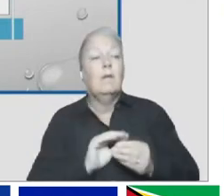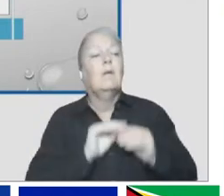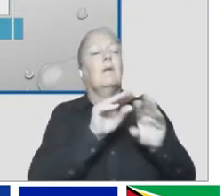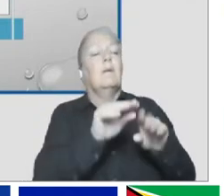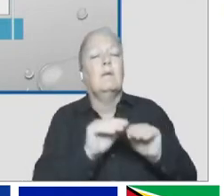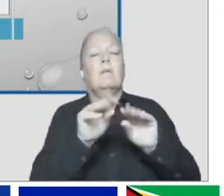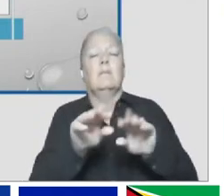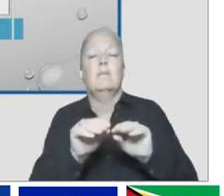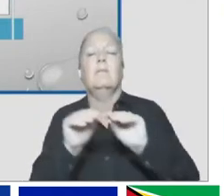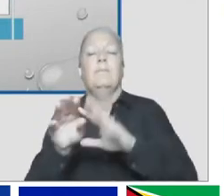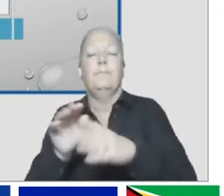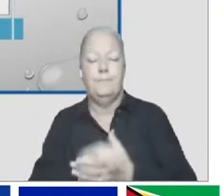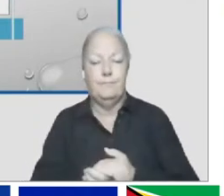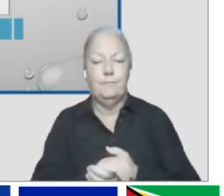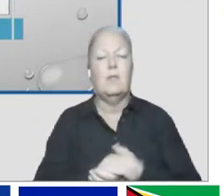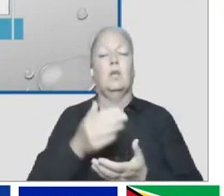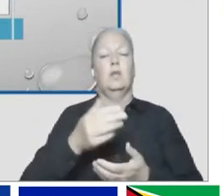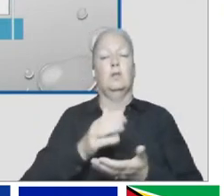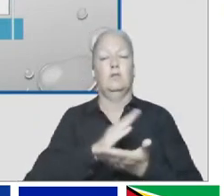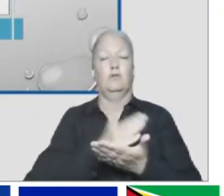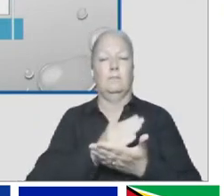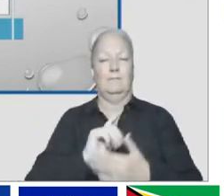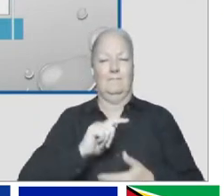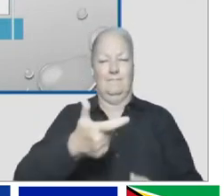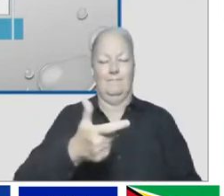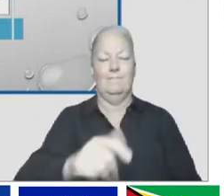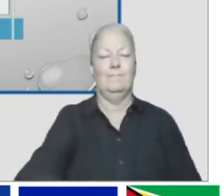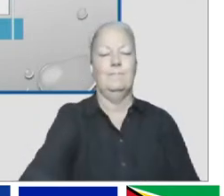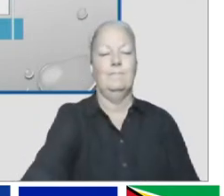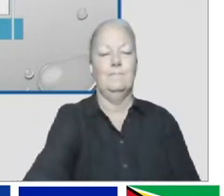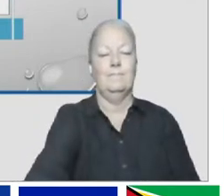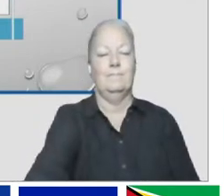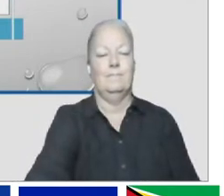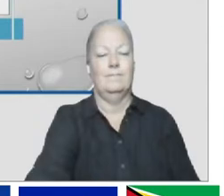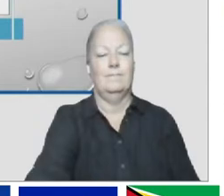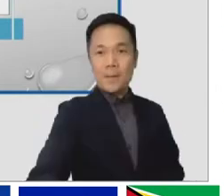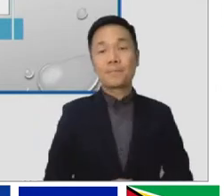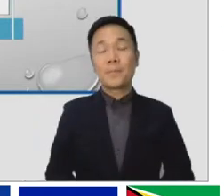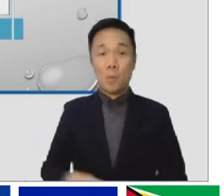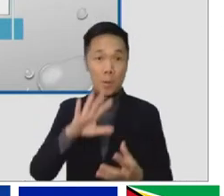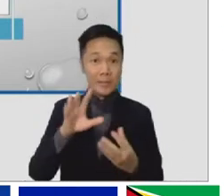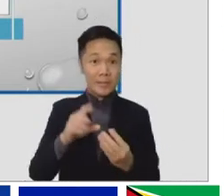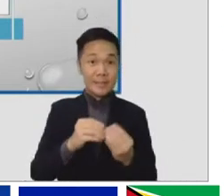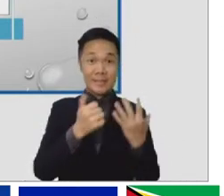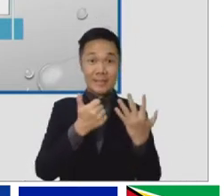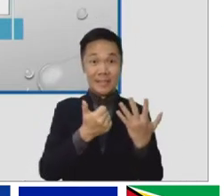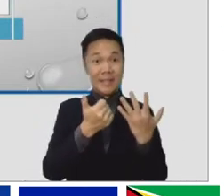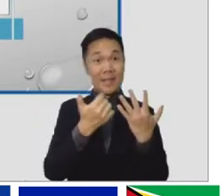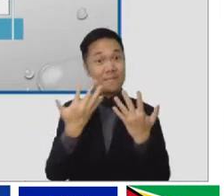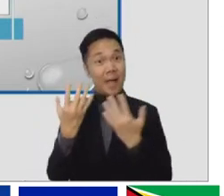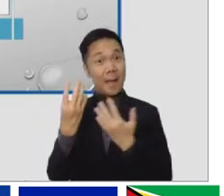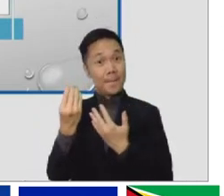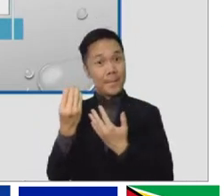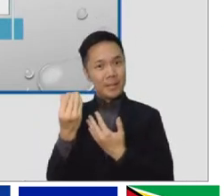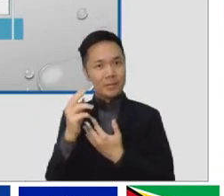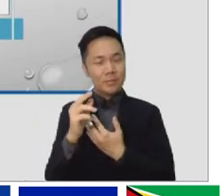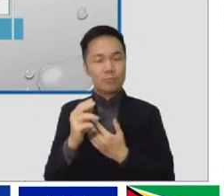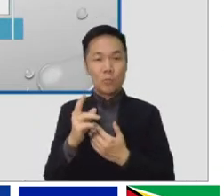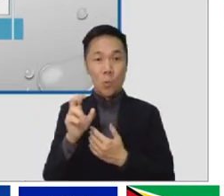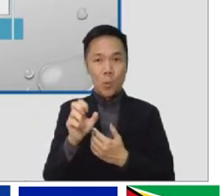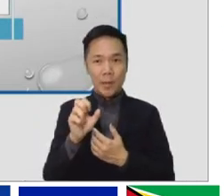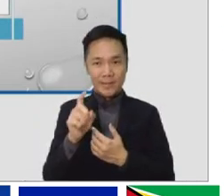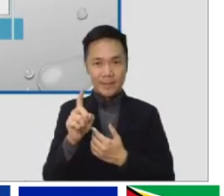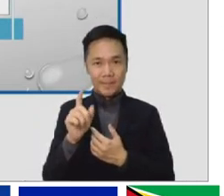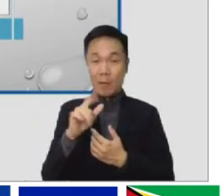to $64.05 million. The Royal St. Vincent and Grenadines Police Force and security apparatus of the